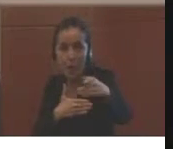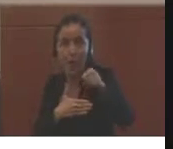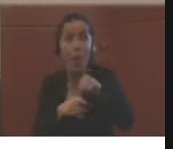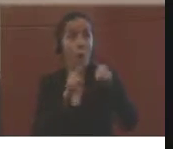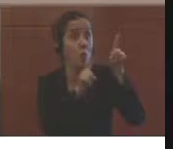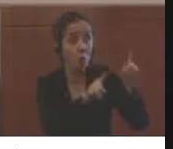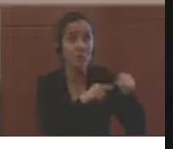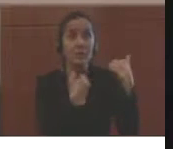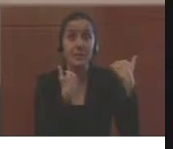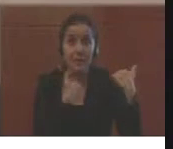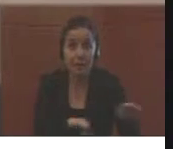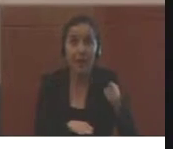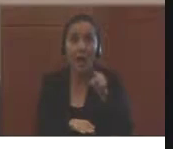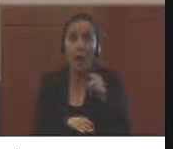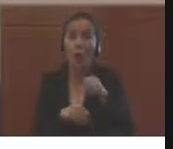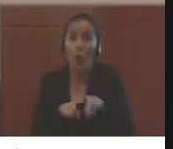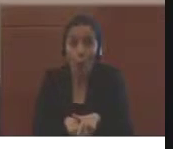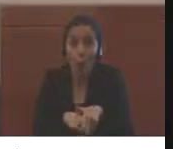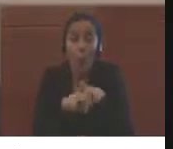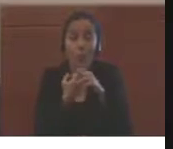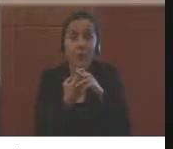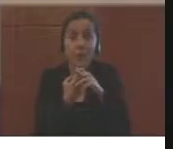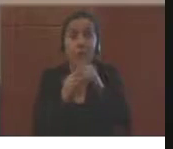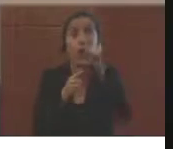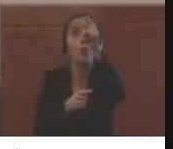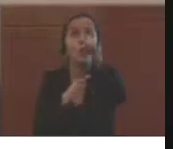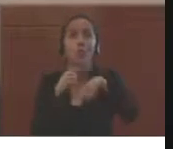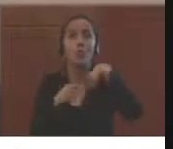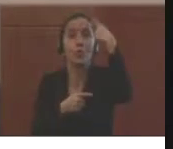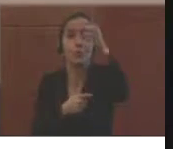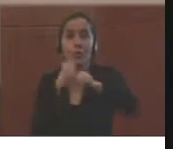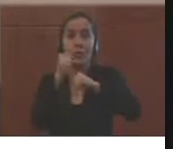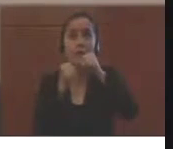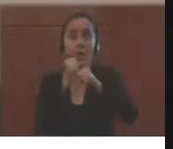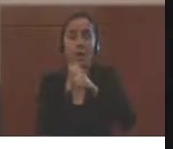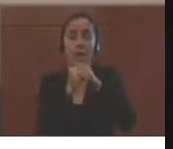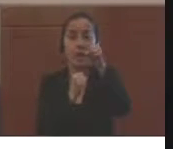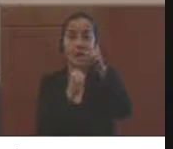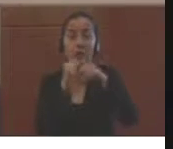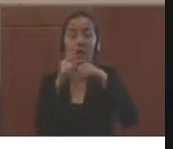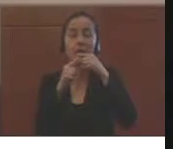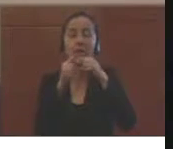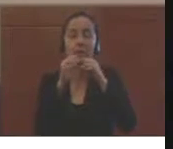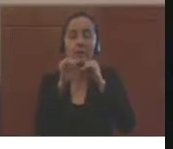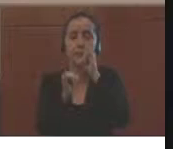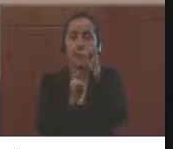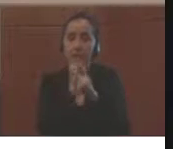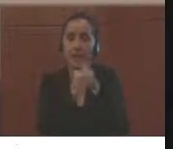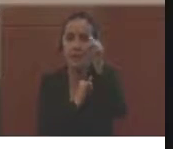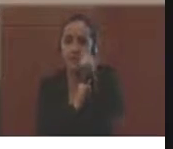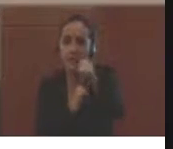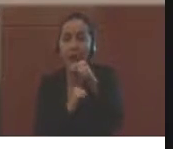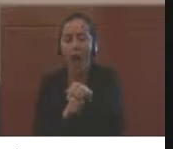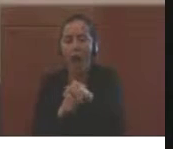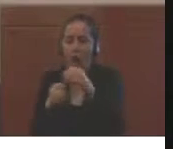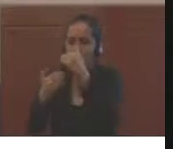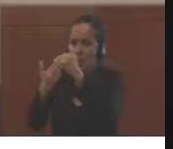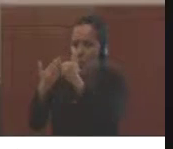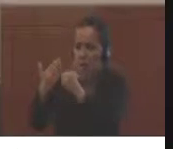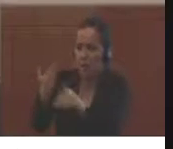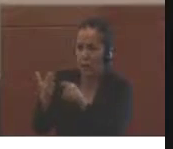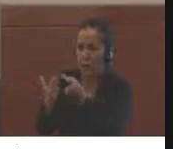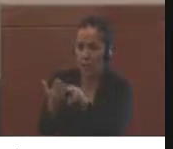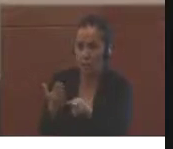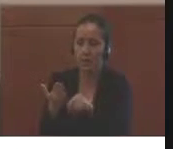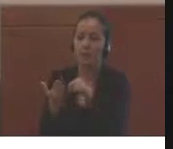references, so that those stakeholders that are going to continue with the process towards the creation of the new international framework